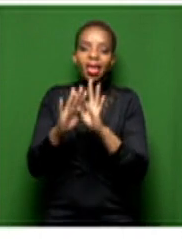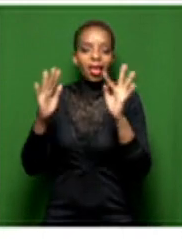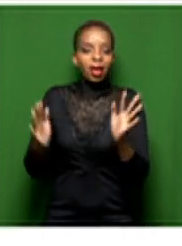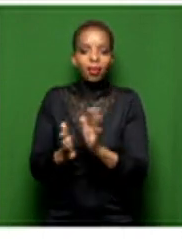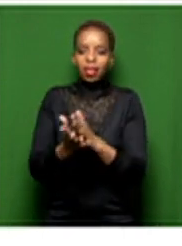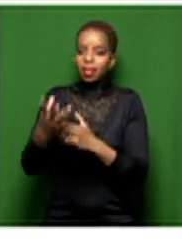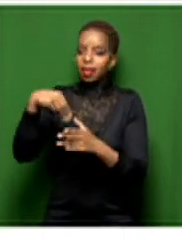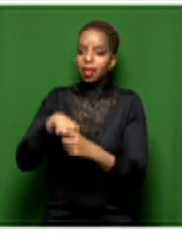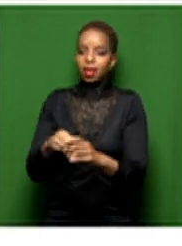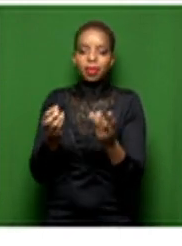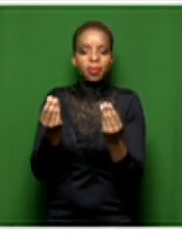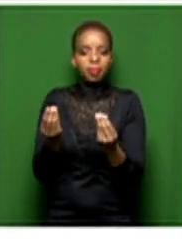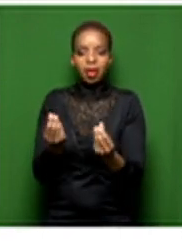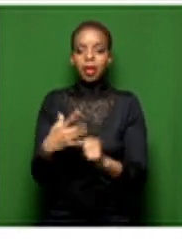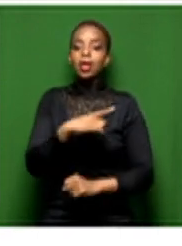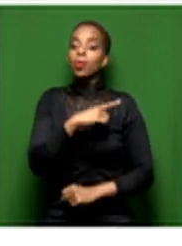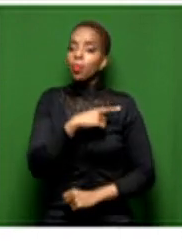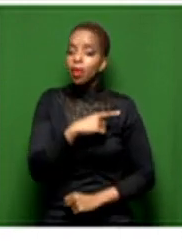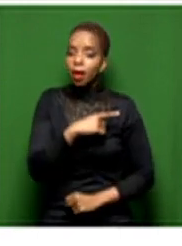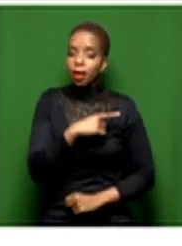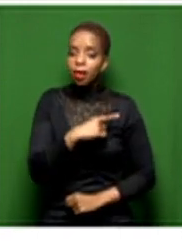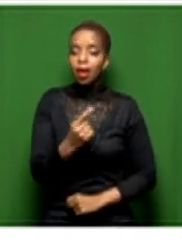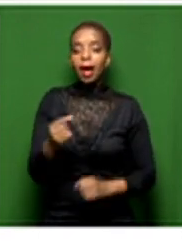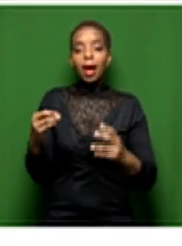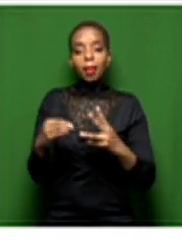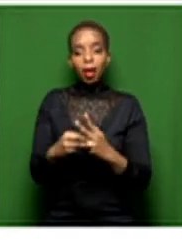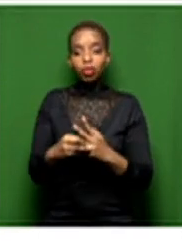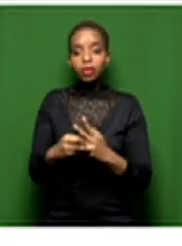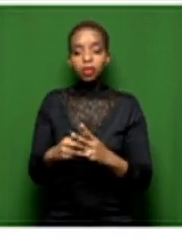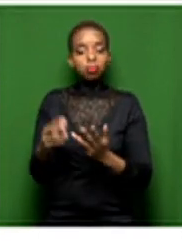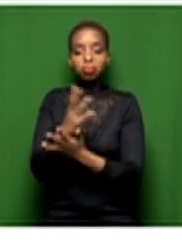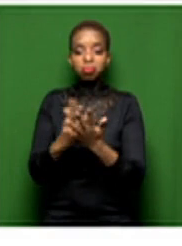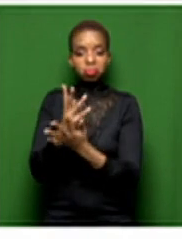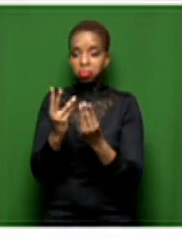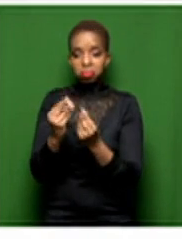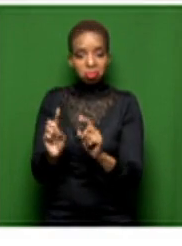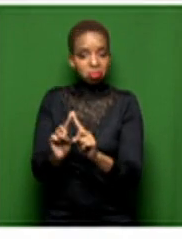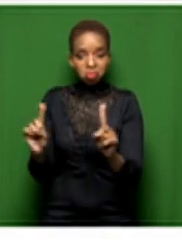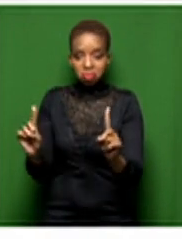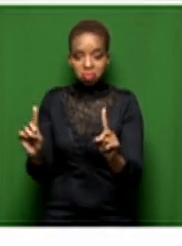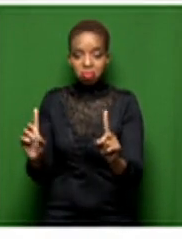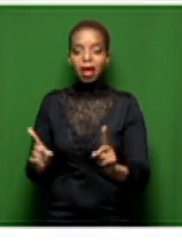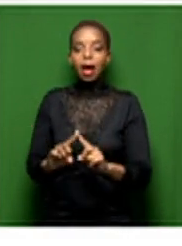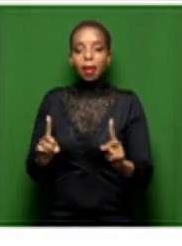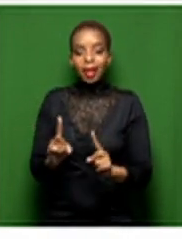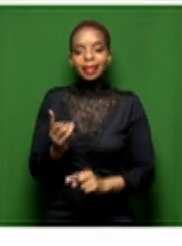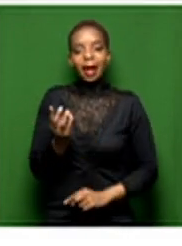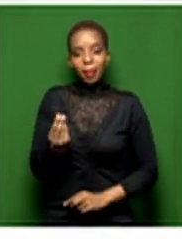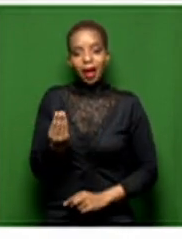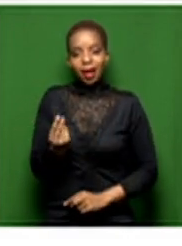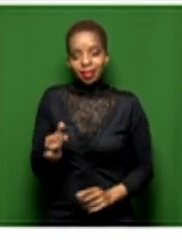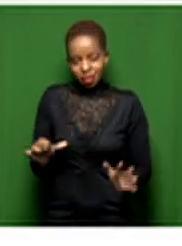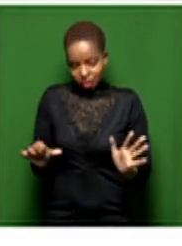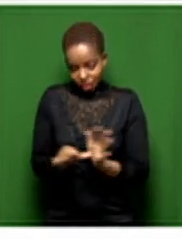Because marriage, though we don't talk about money a lot when it comes to marriage, money is important in marriage